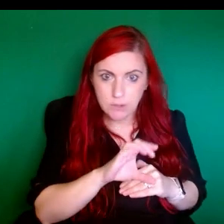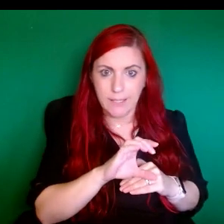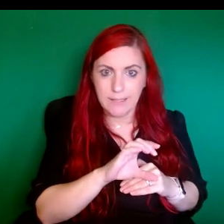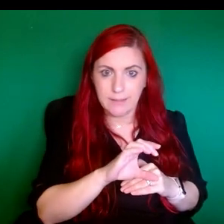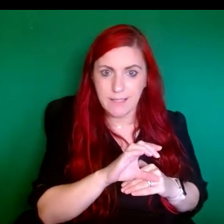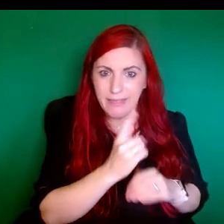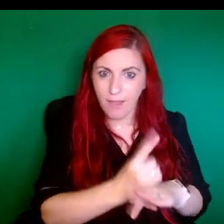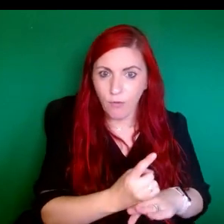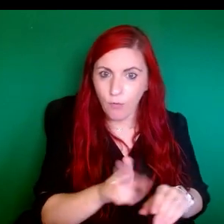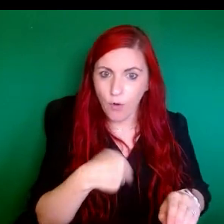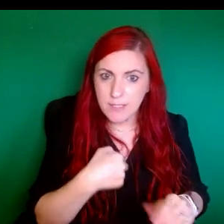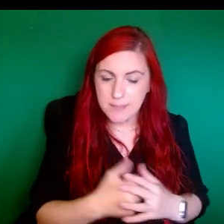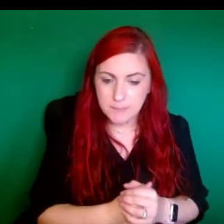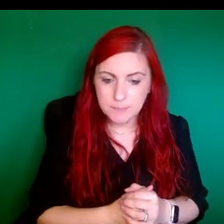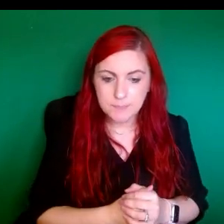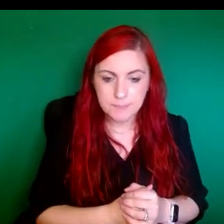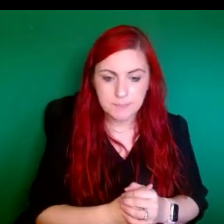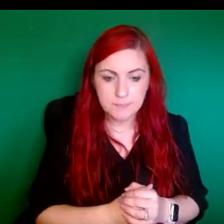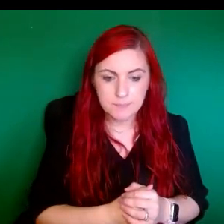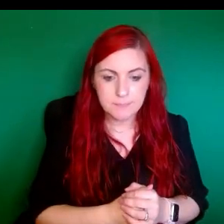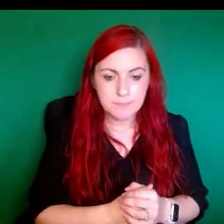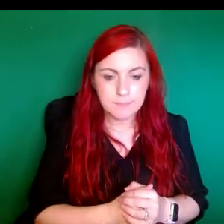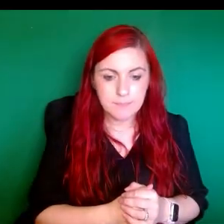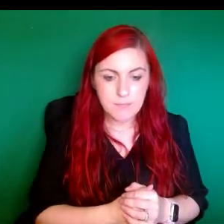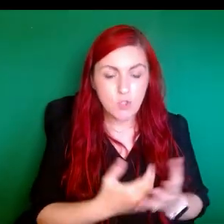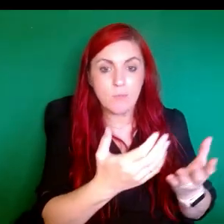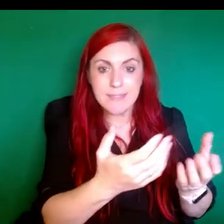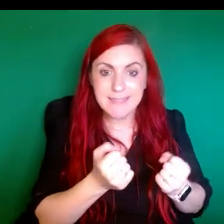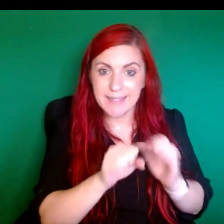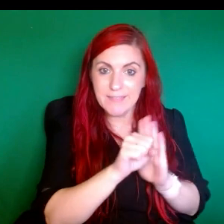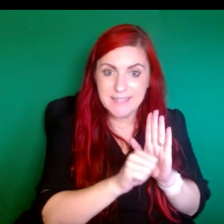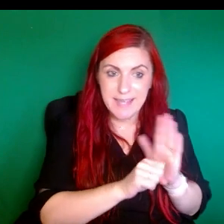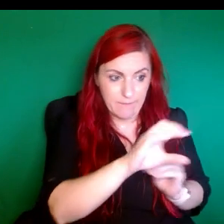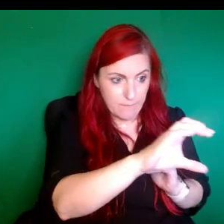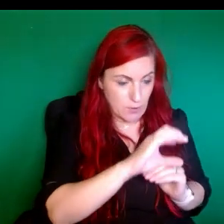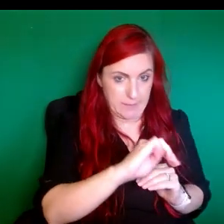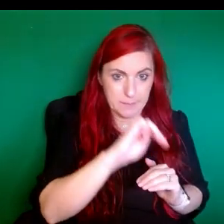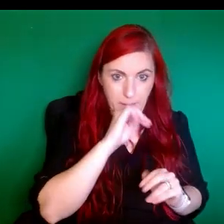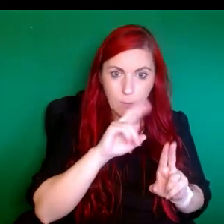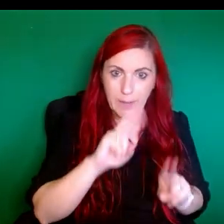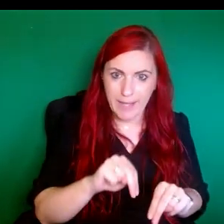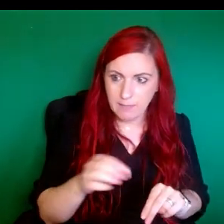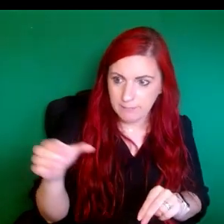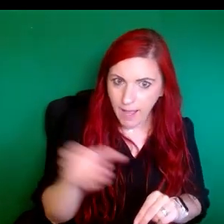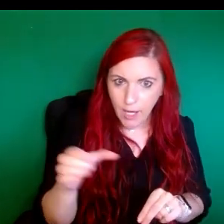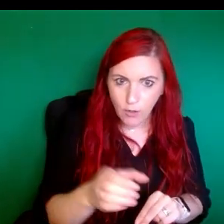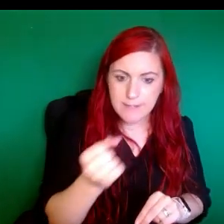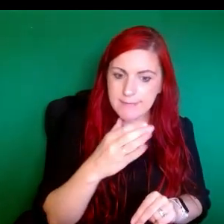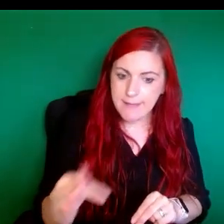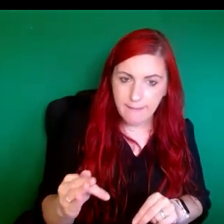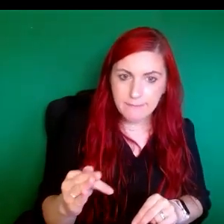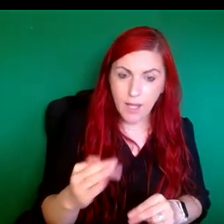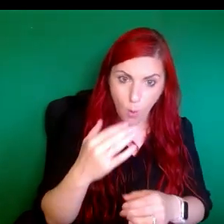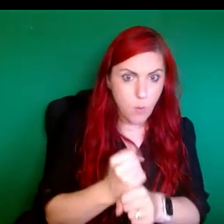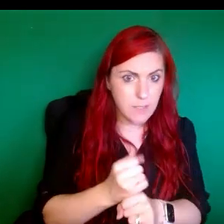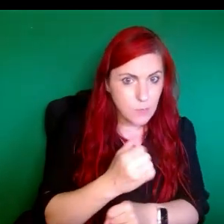Sustainable state funding at a level that allows us to attract and retain staff and that is based on a full cost recovery is vital to